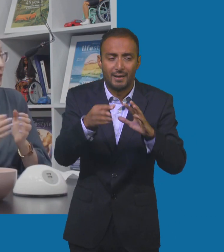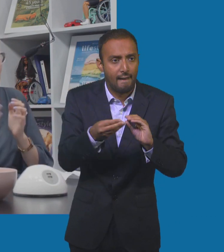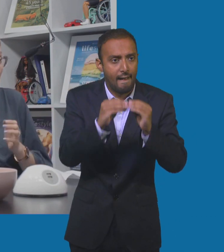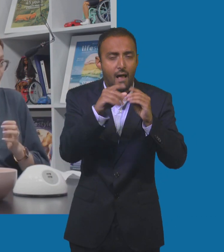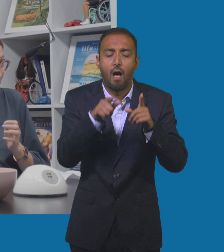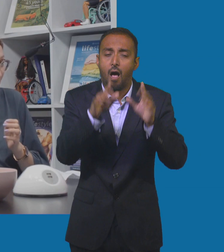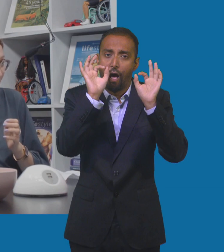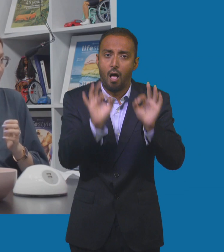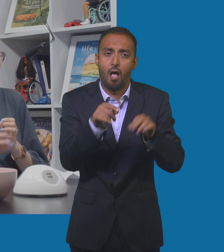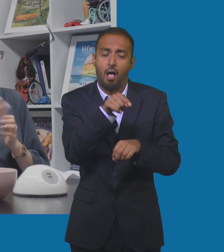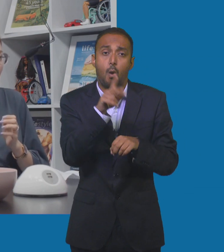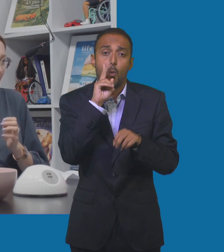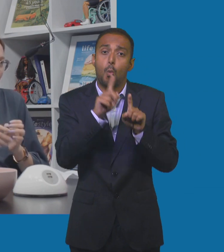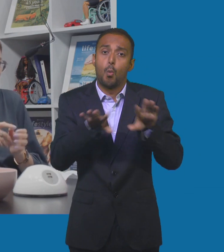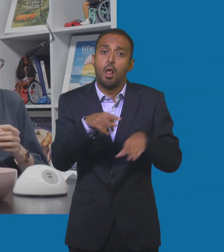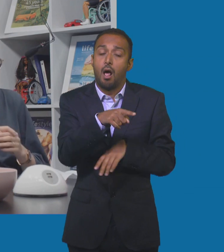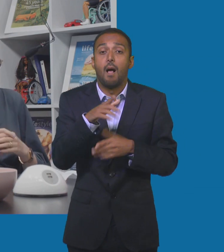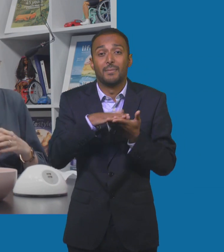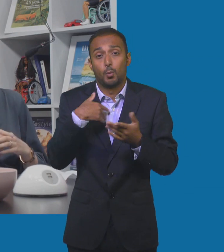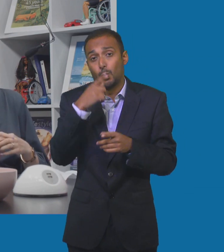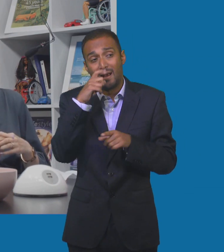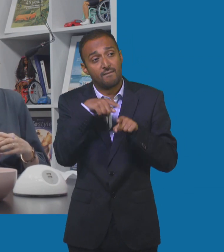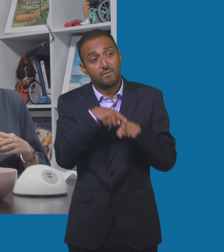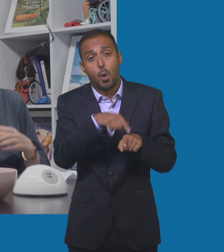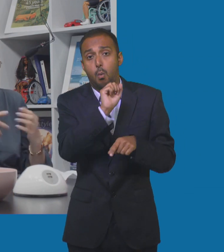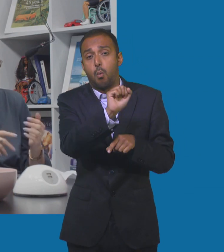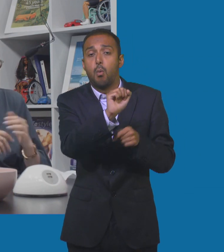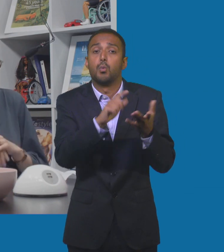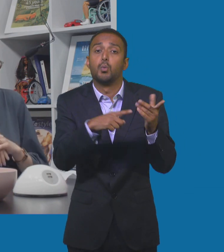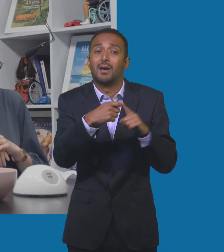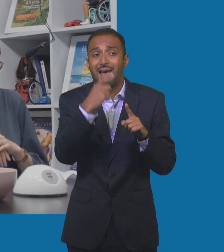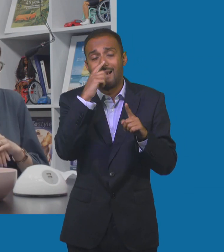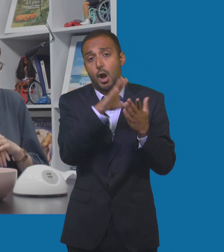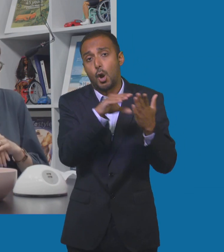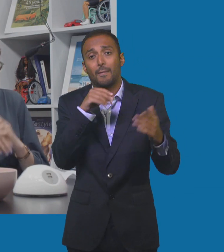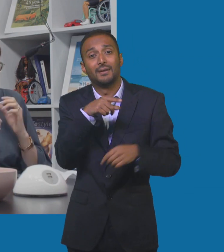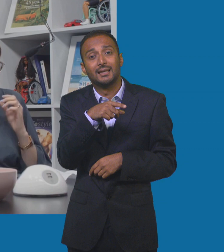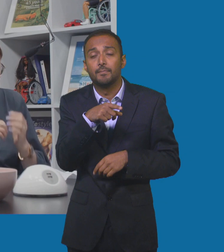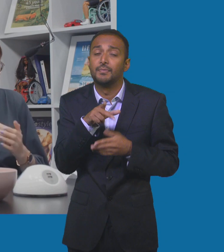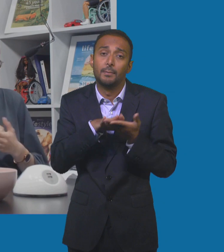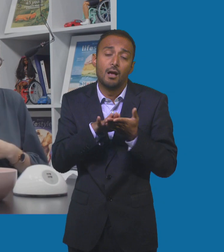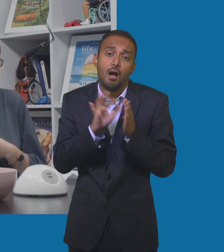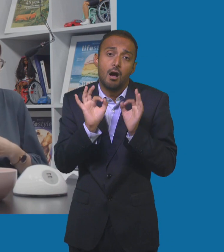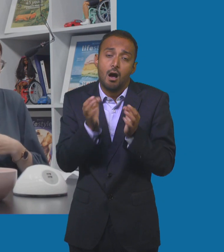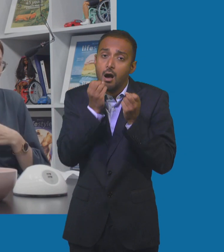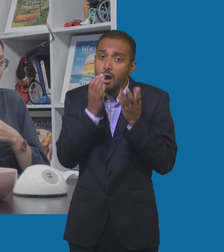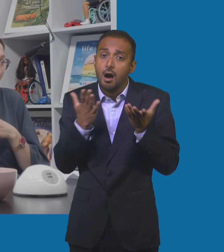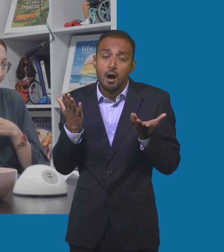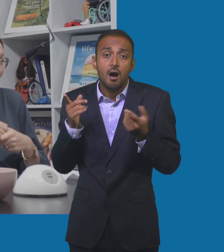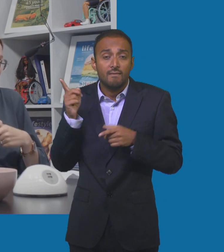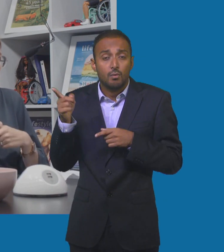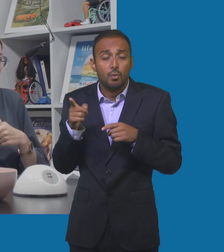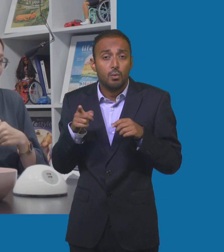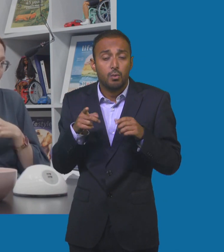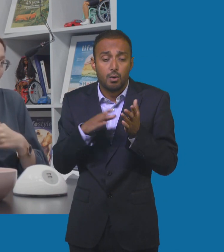like. Why don't we just follow what the UK has done and take that up? So that's been an amazing experience for Motability, but most importantly, it was